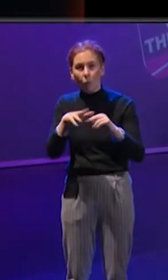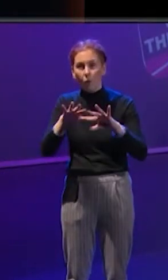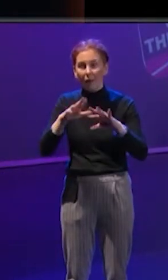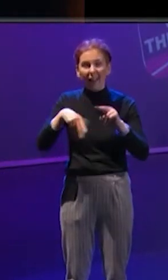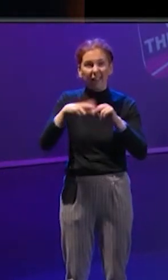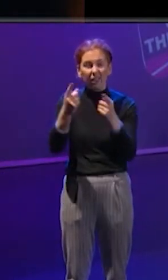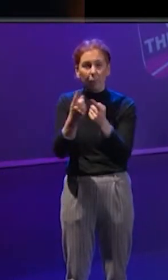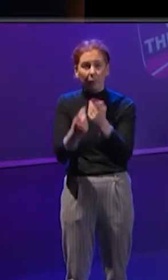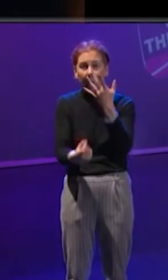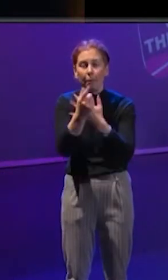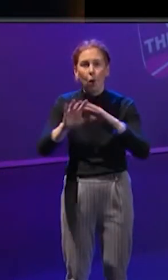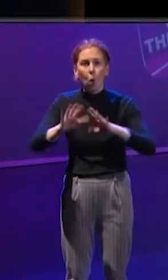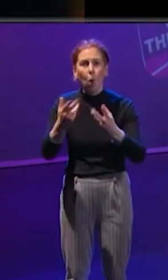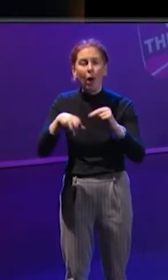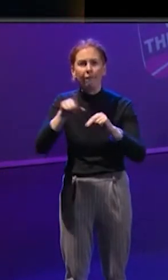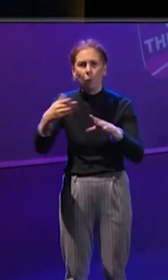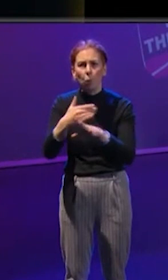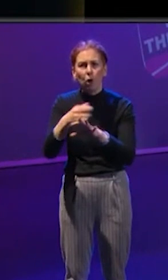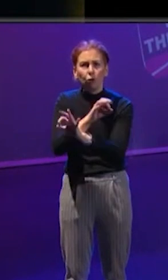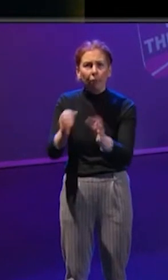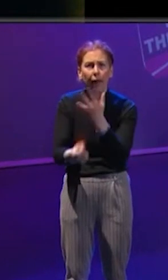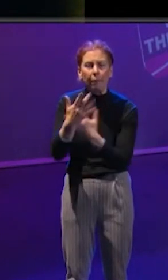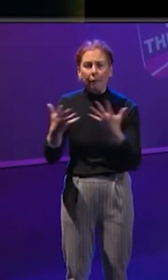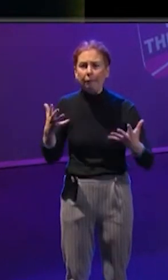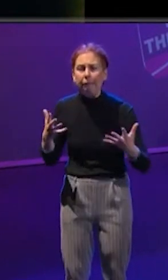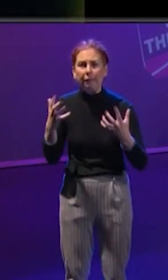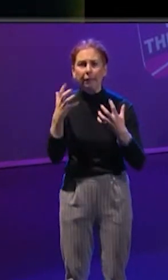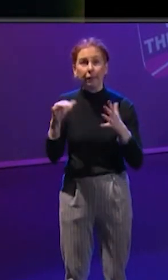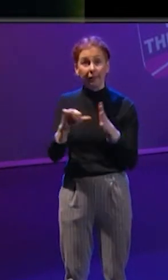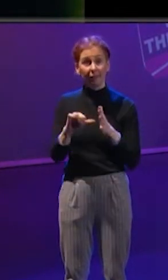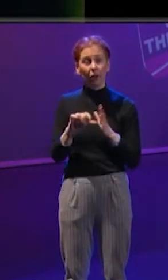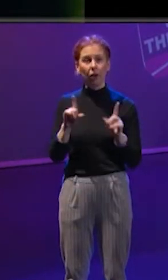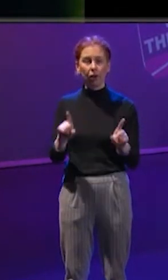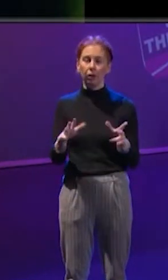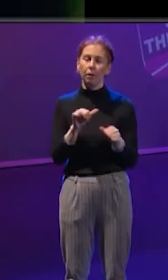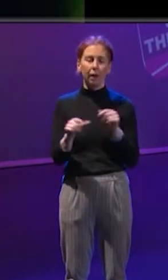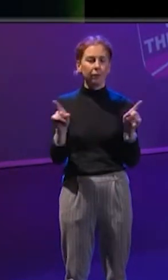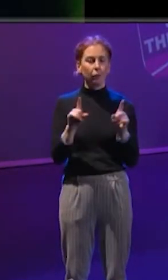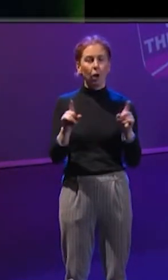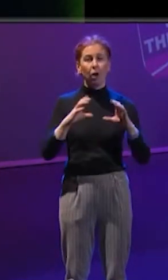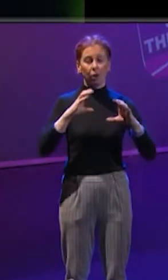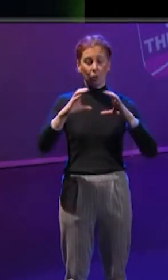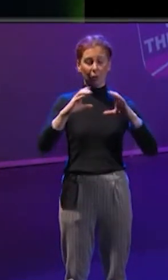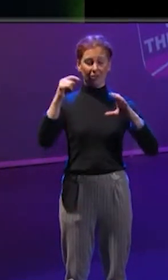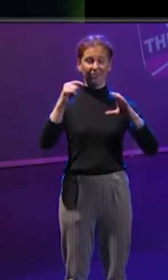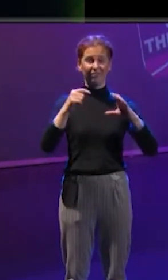difficult. But it's always about conversations. It just comes down to communication. It always does.